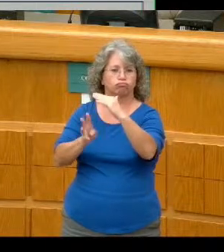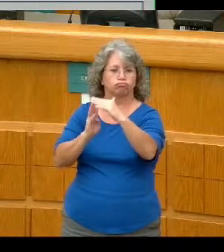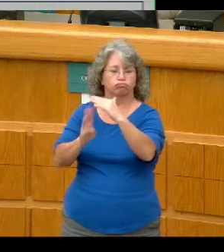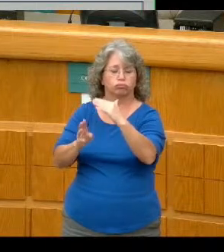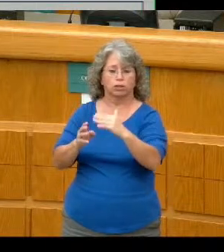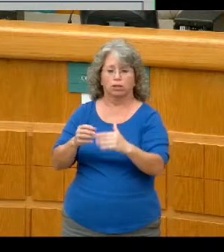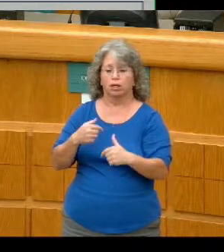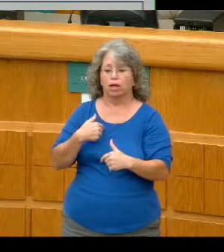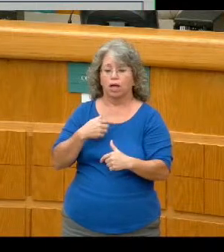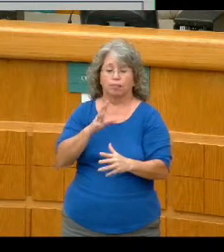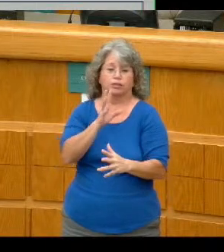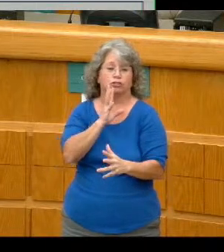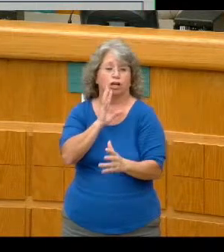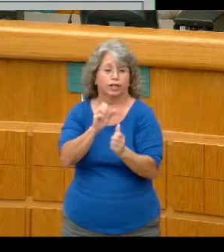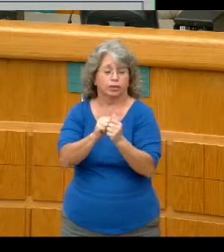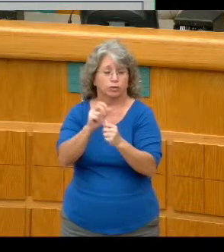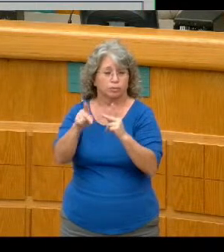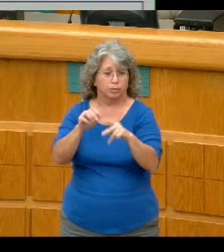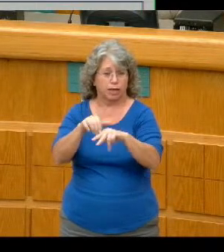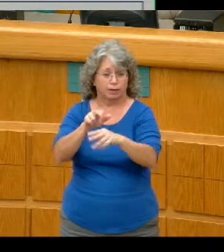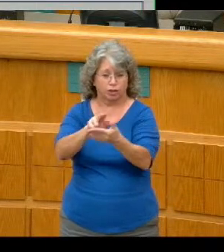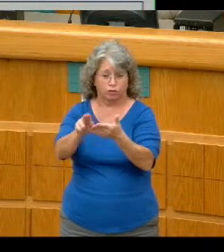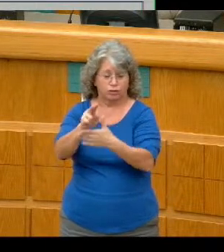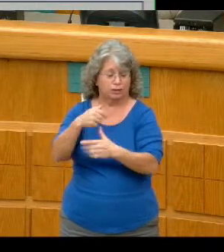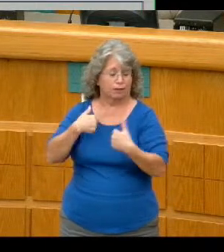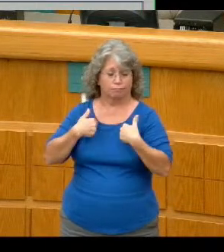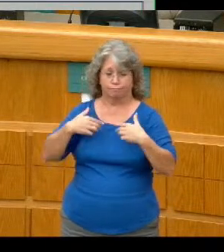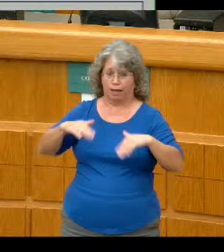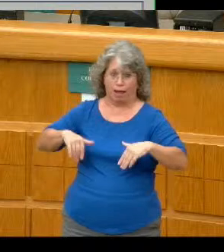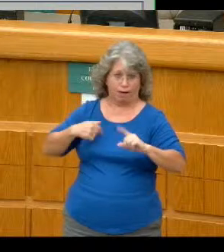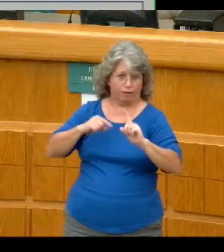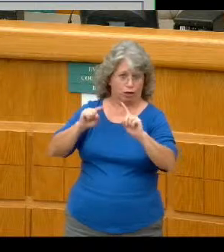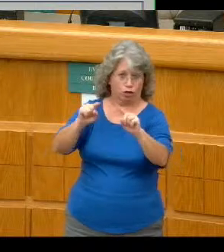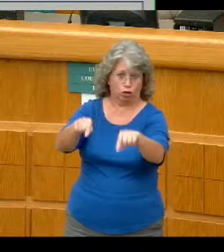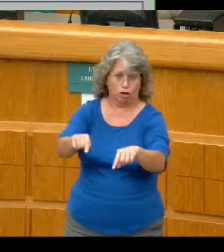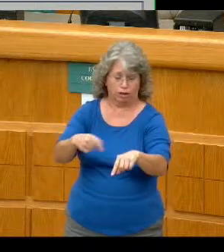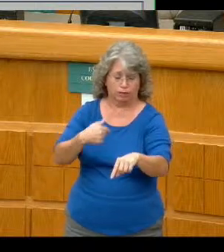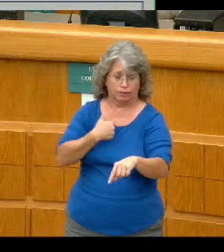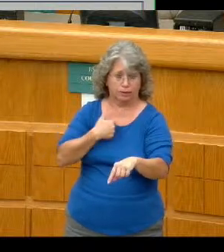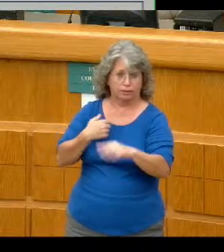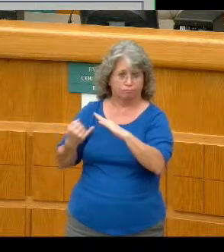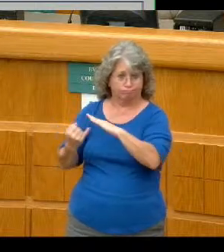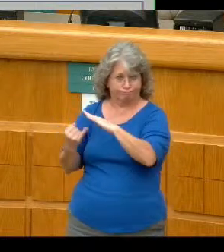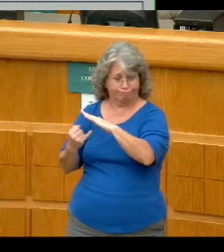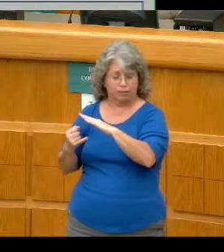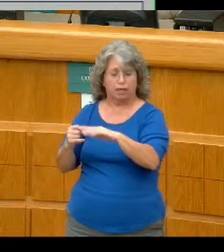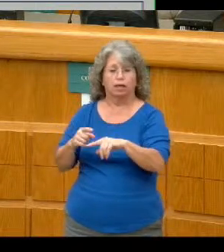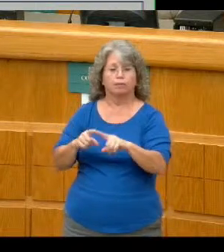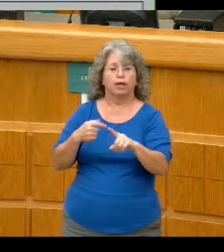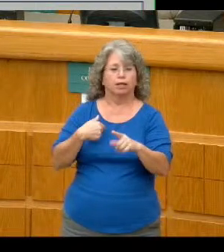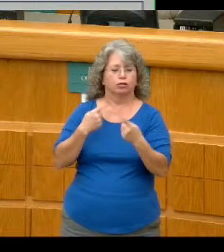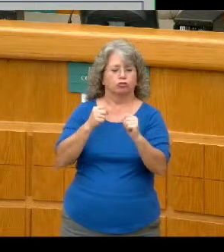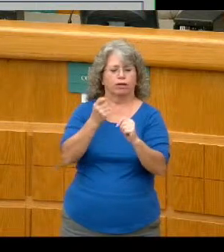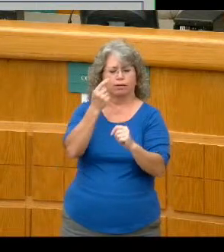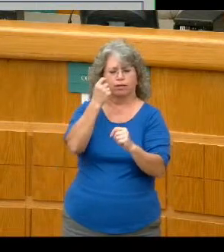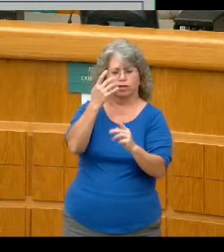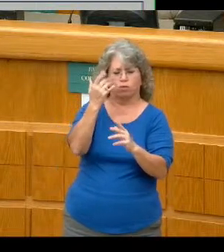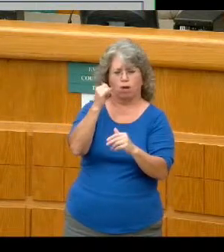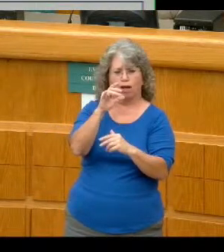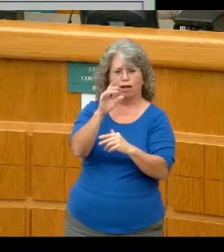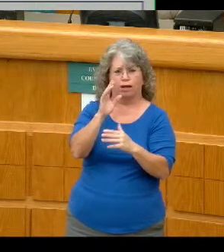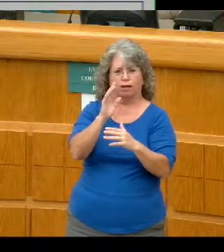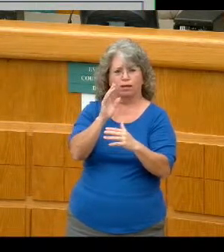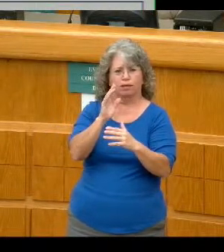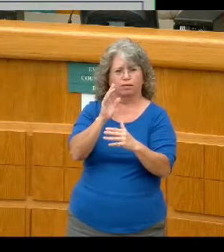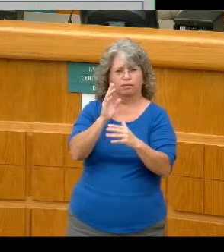at the university while I haven't been there because I've been in quarantine. We're trying to understand why the foot traffic is at